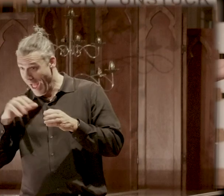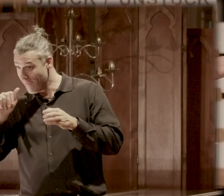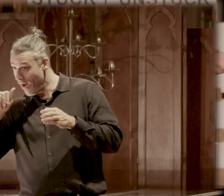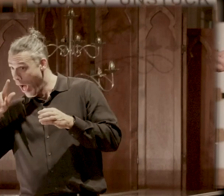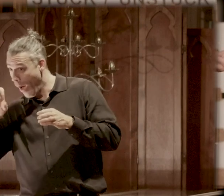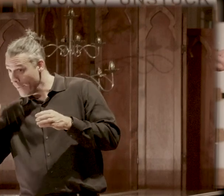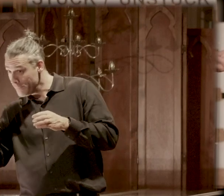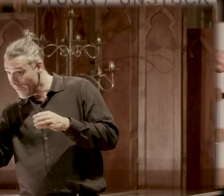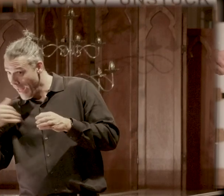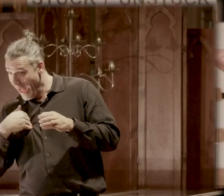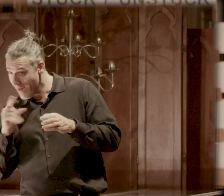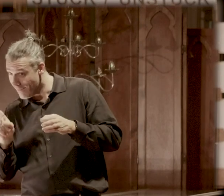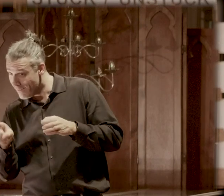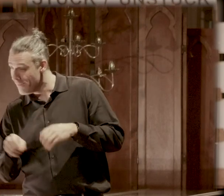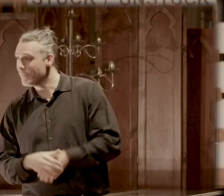milk.